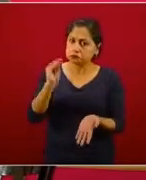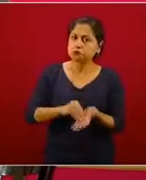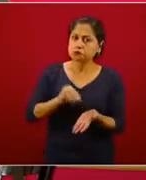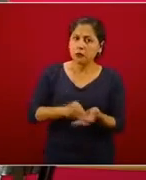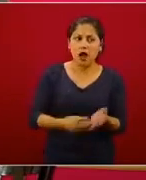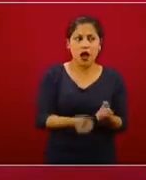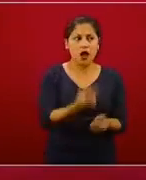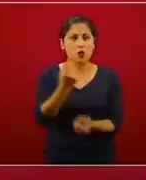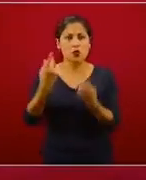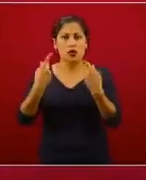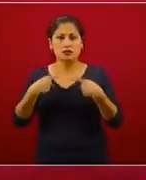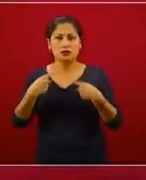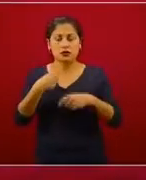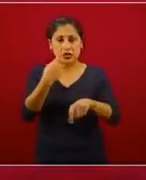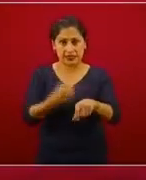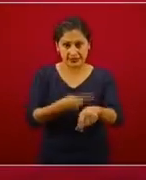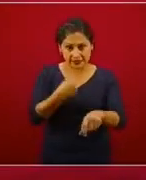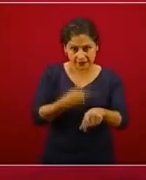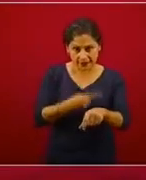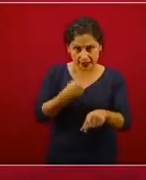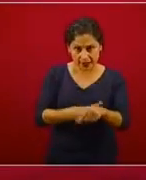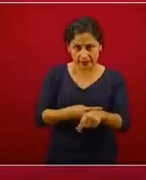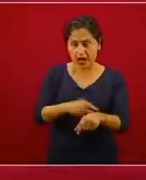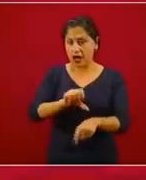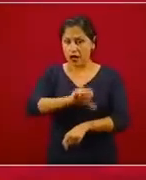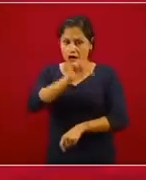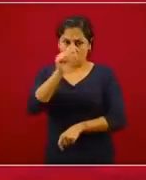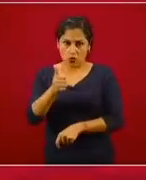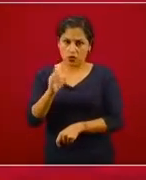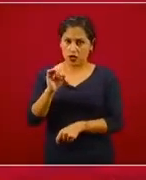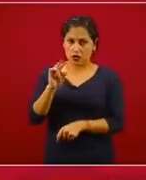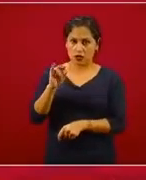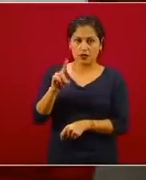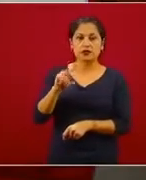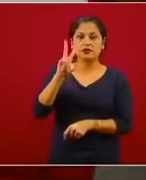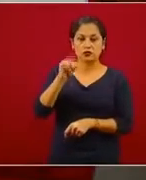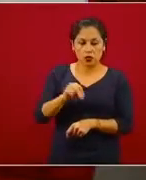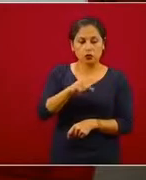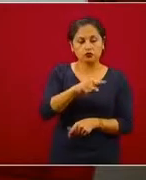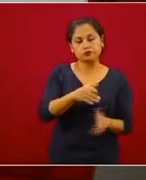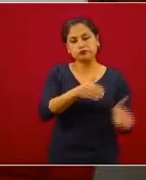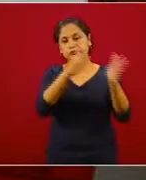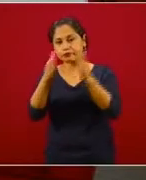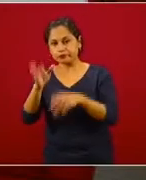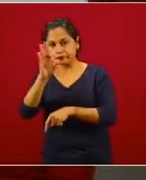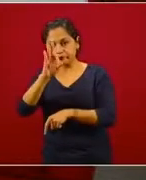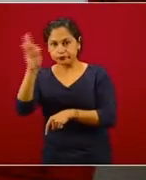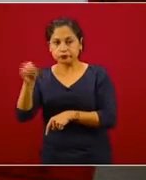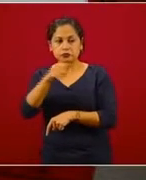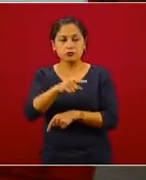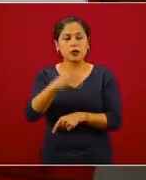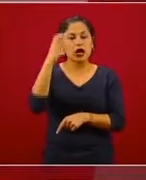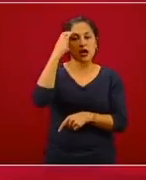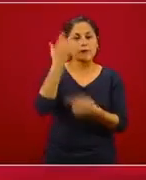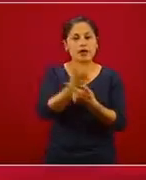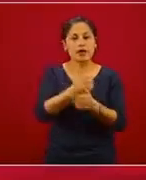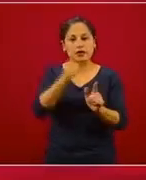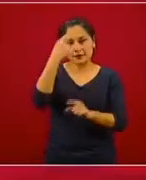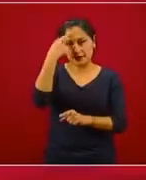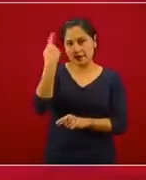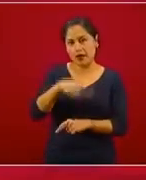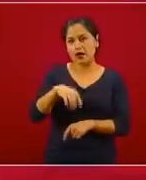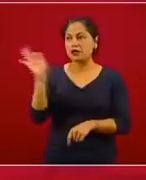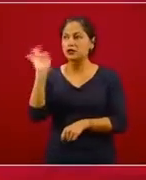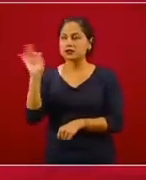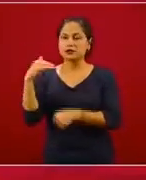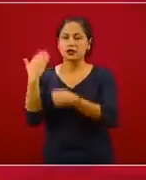So we're still far from this. We are still able to move and people without COVID symptoms,